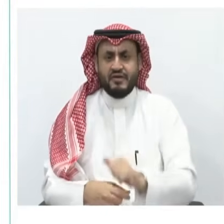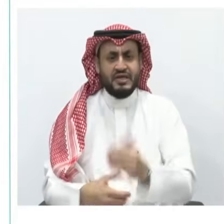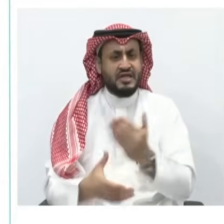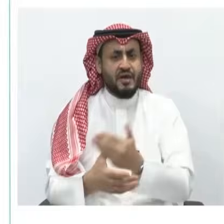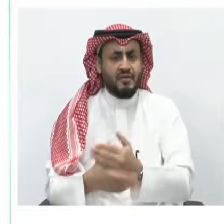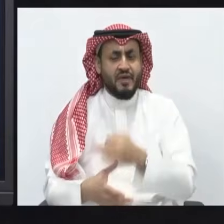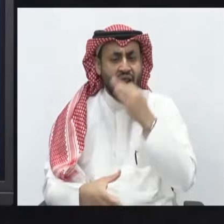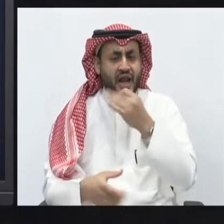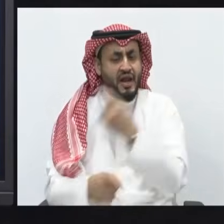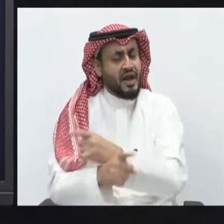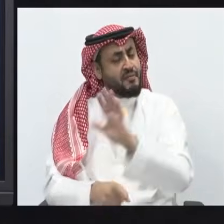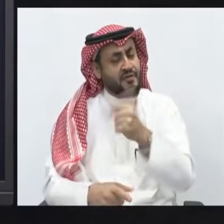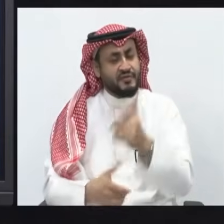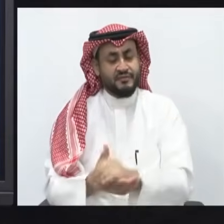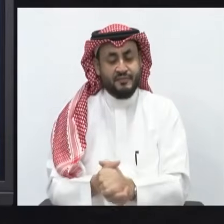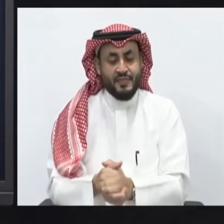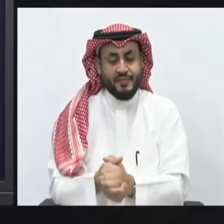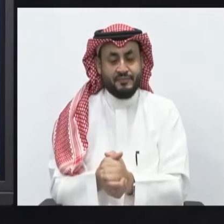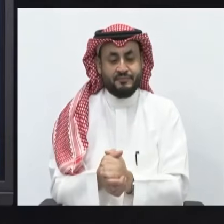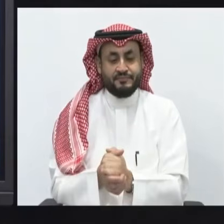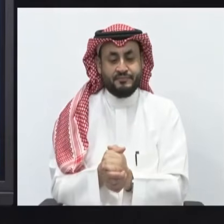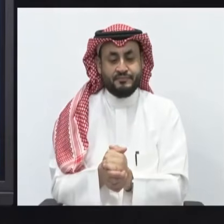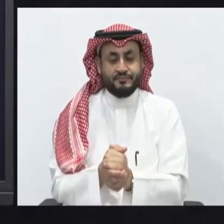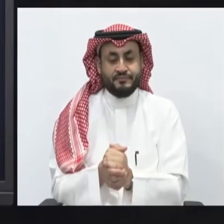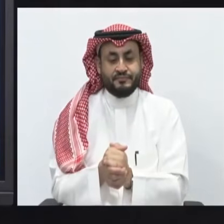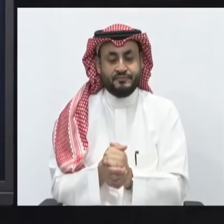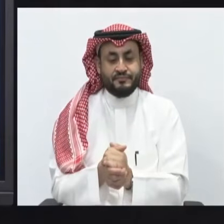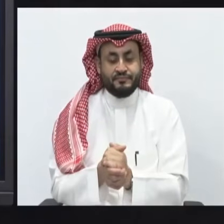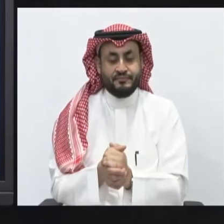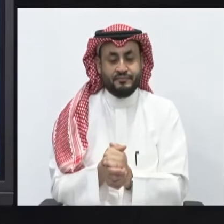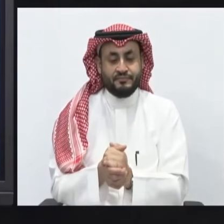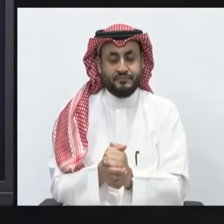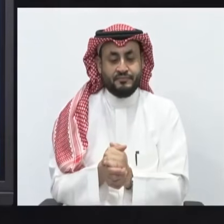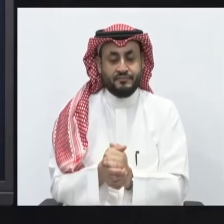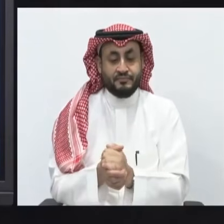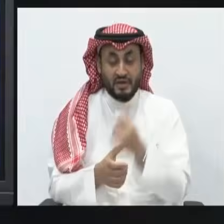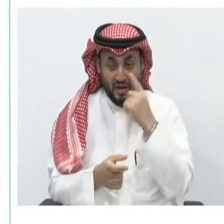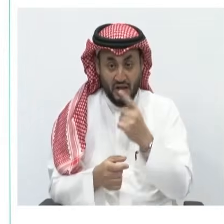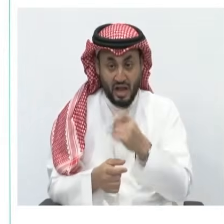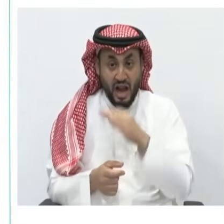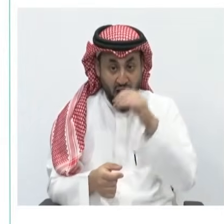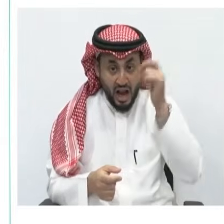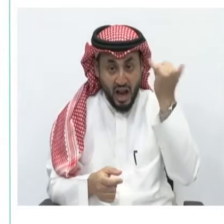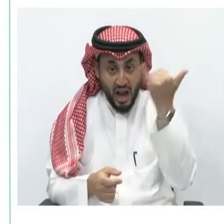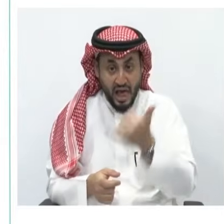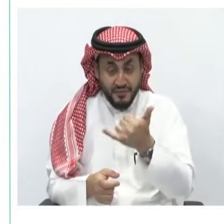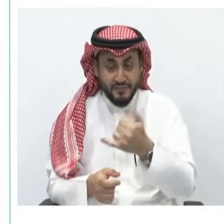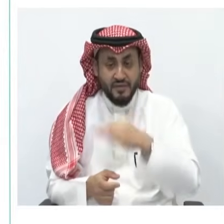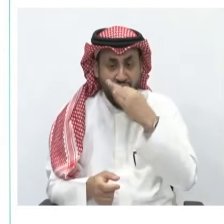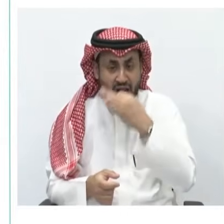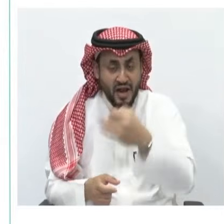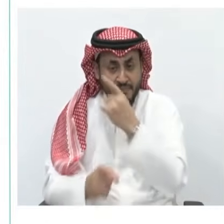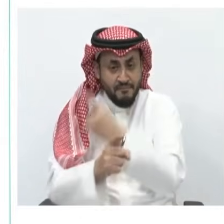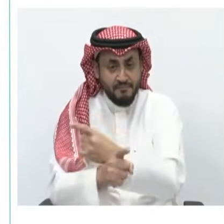Why? Because I don't say the teacher says. Okay, if I say the teacher says, do it.